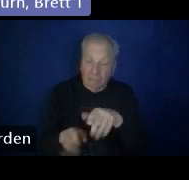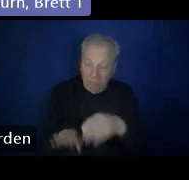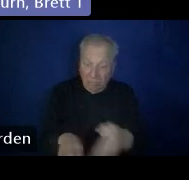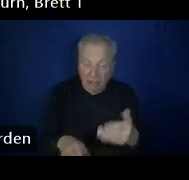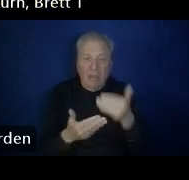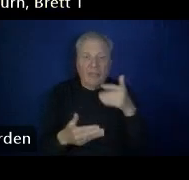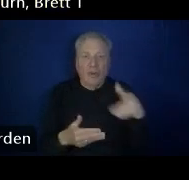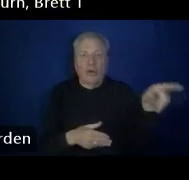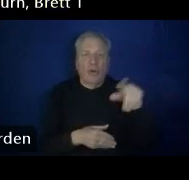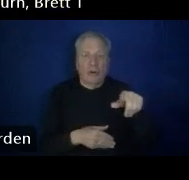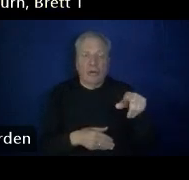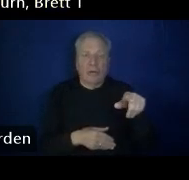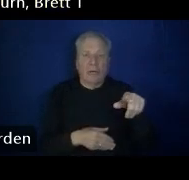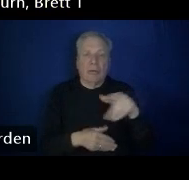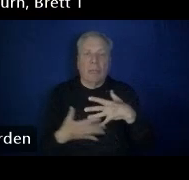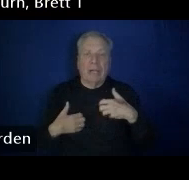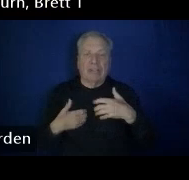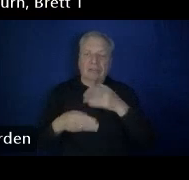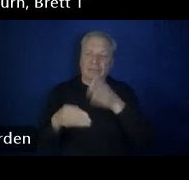scavenging it.